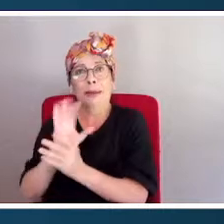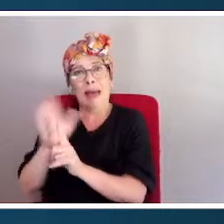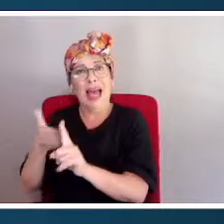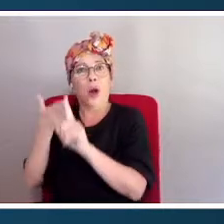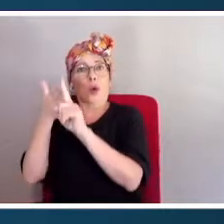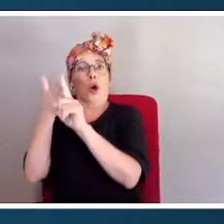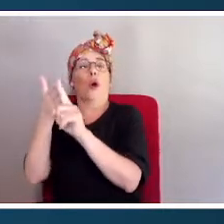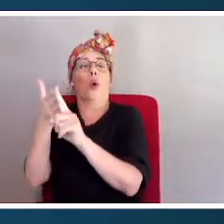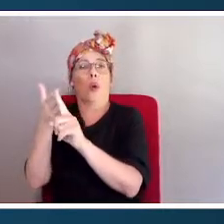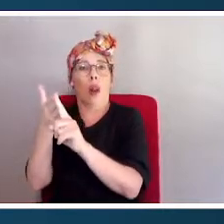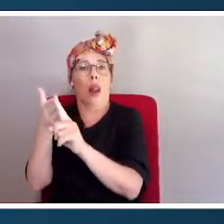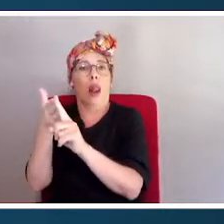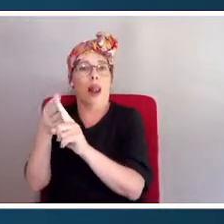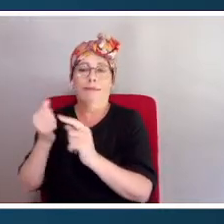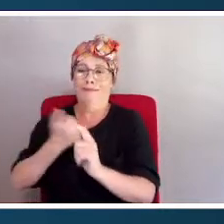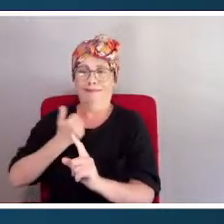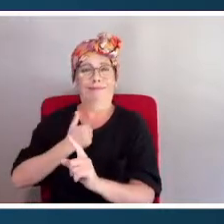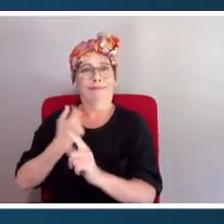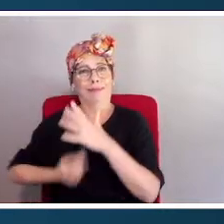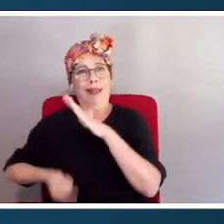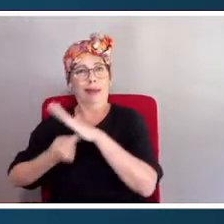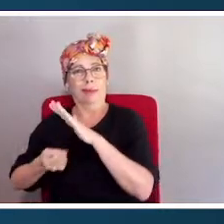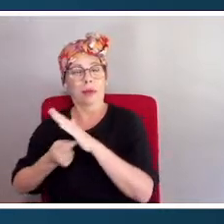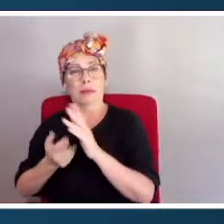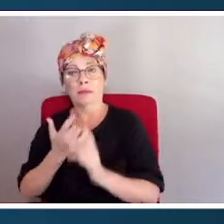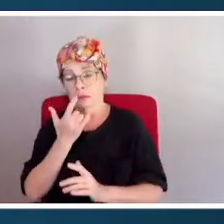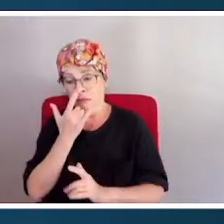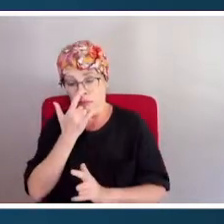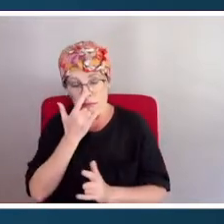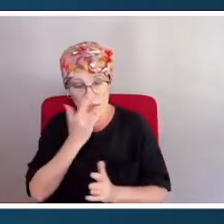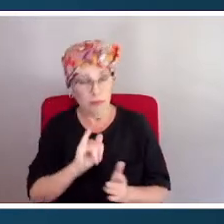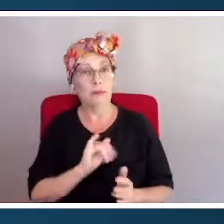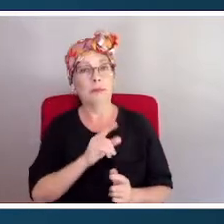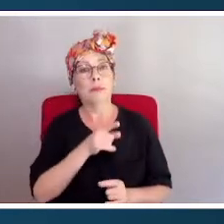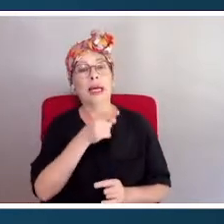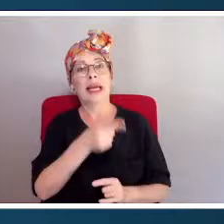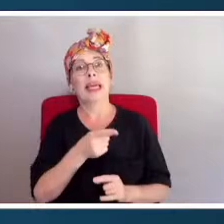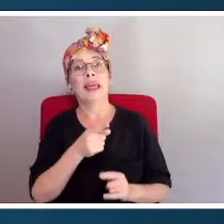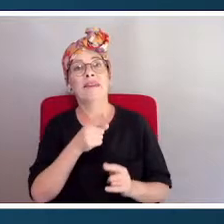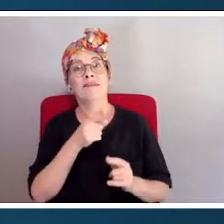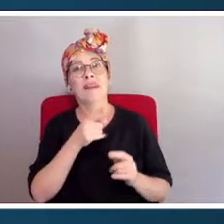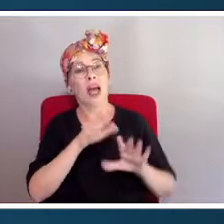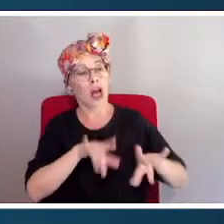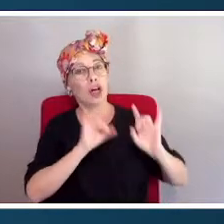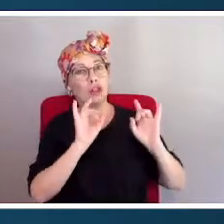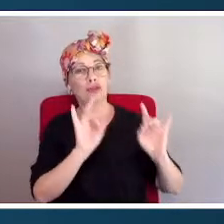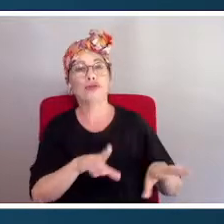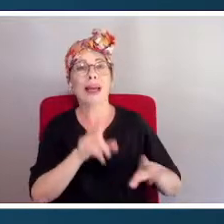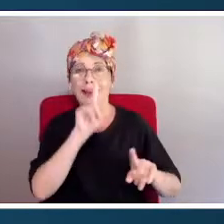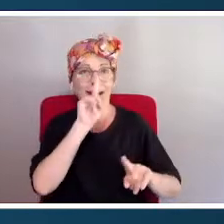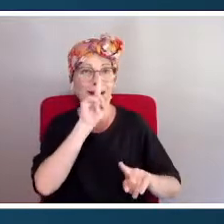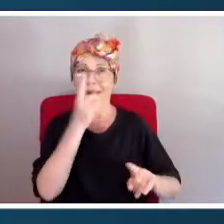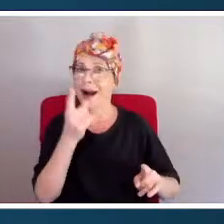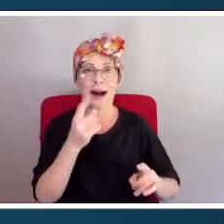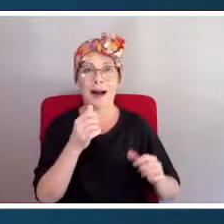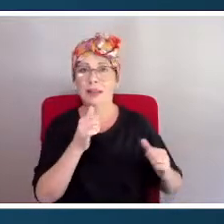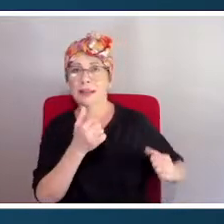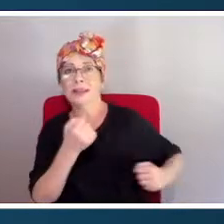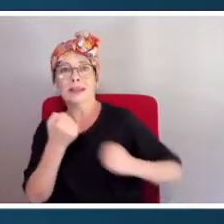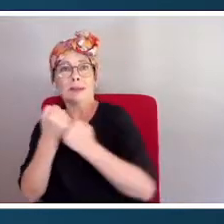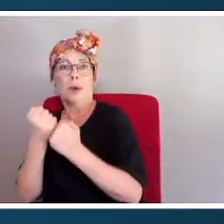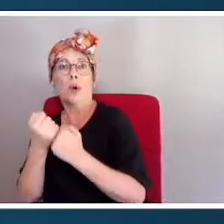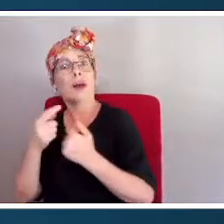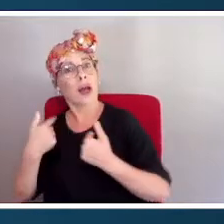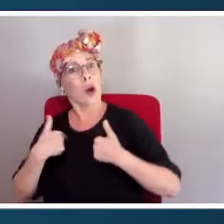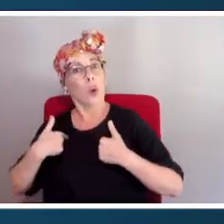not count on the people and communities and governments of all the states of Australia as we take on the world in this fight